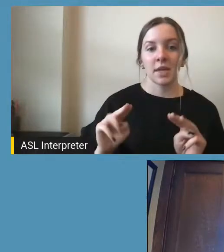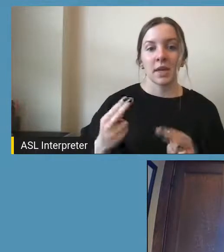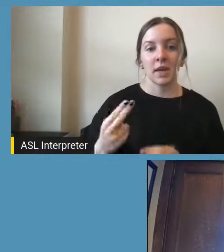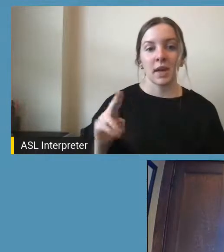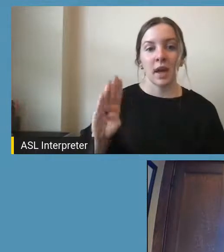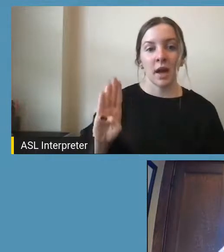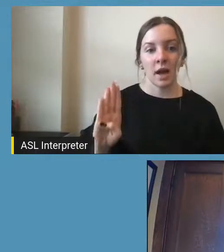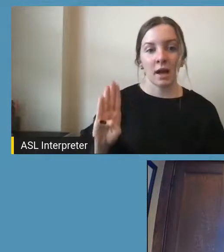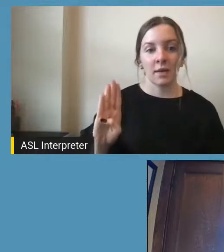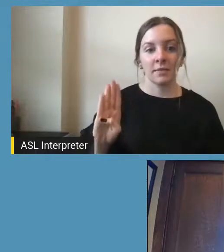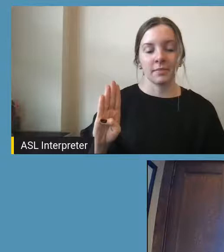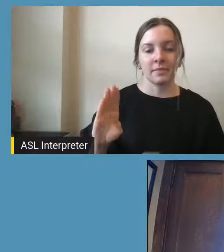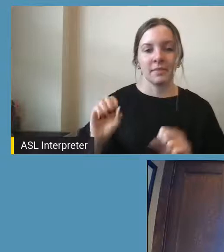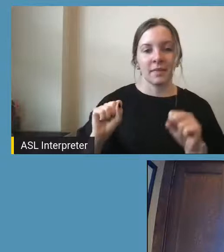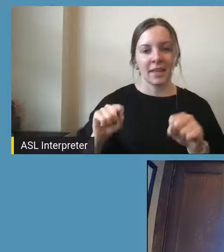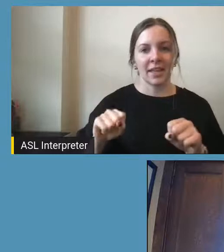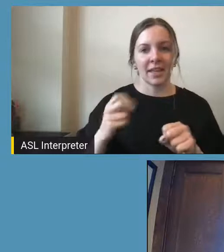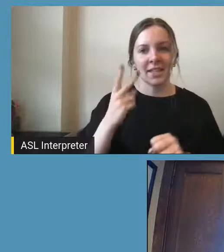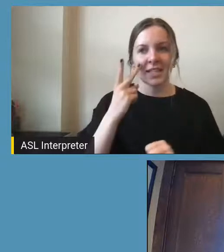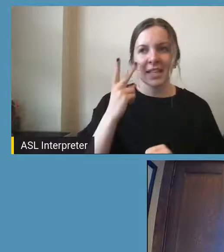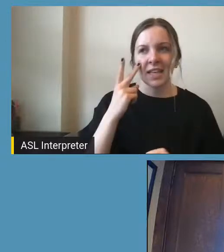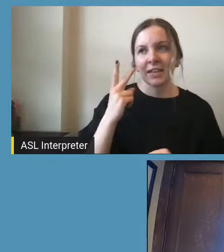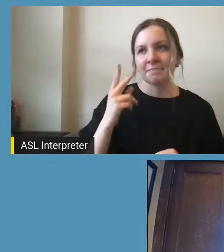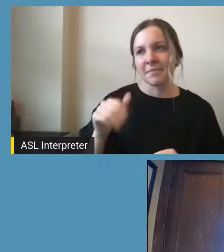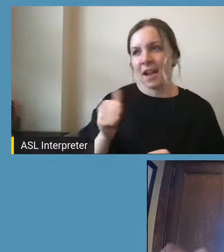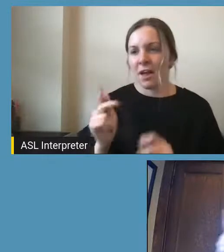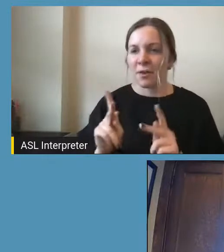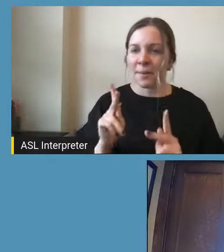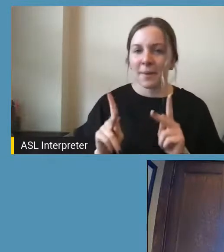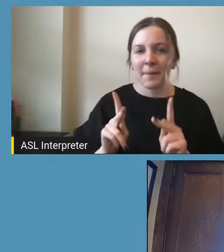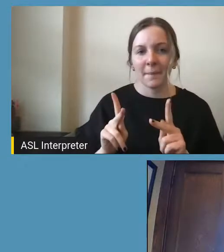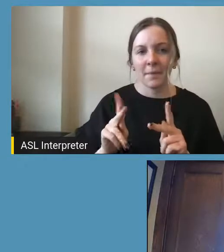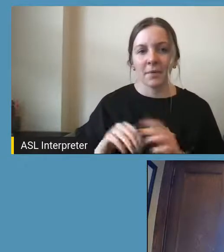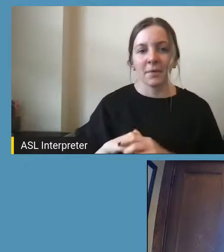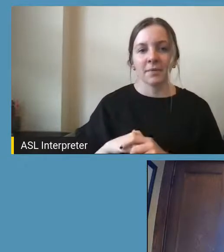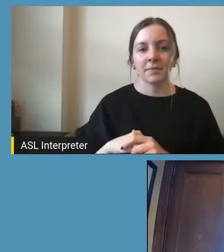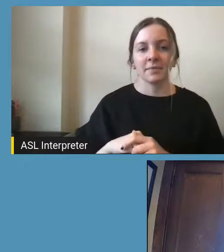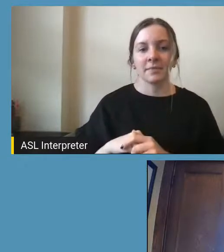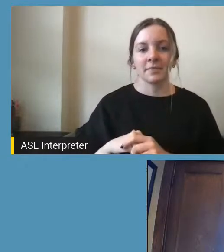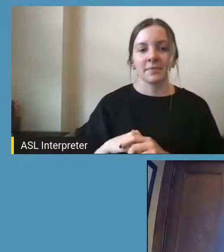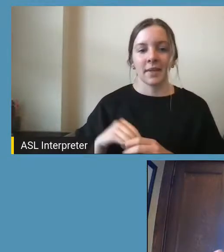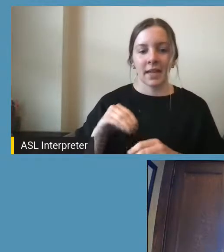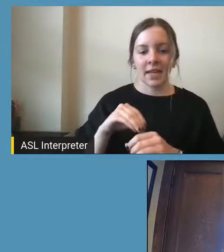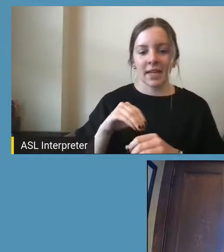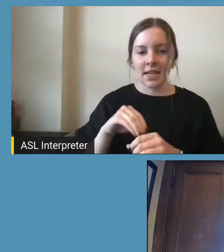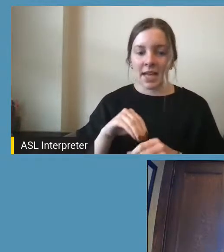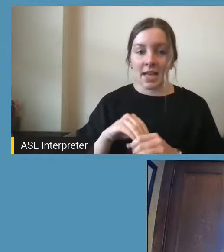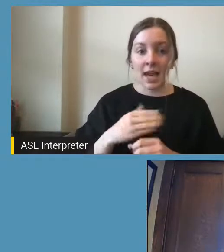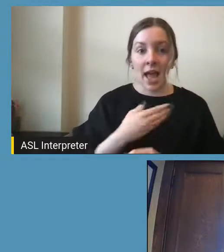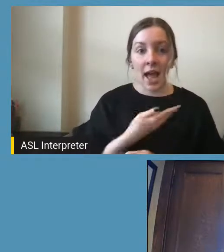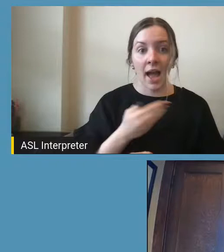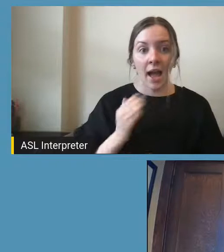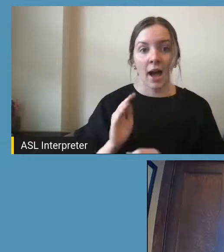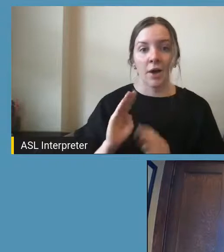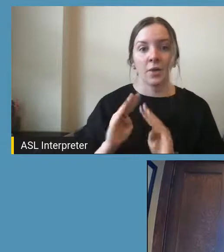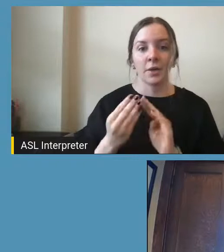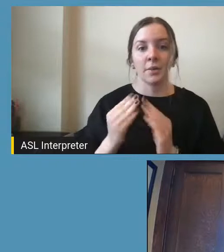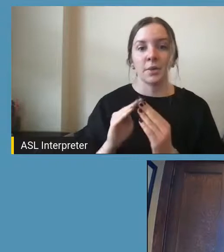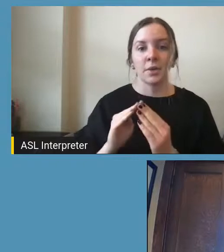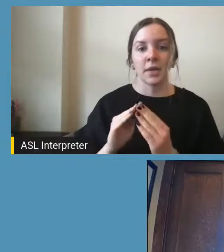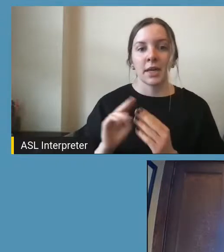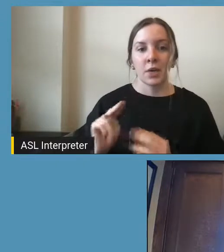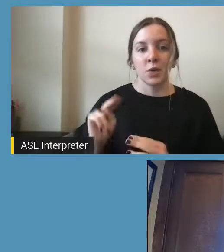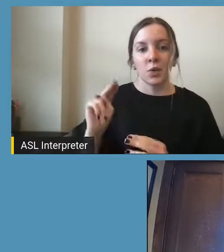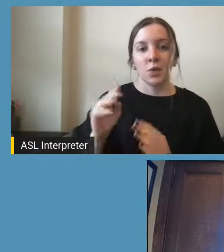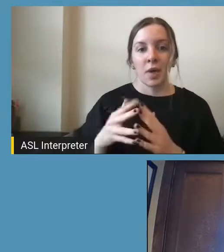our immediate small museum nationwide community or North American community that's interested in this, that has some experience and maybe wants to pursue